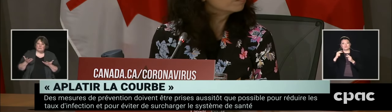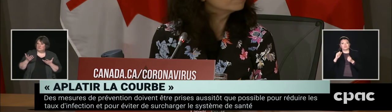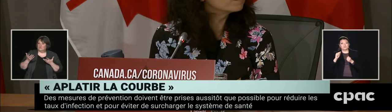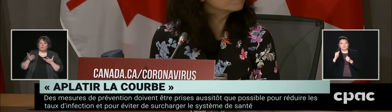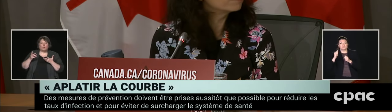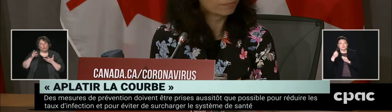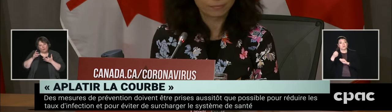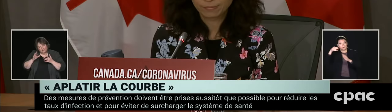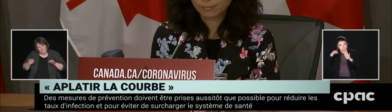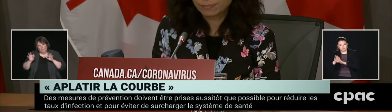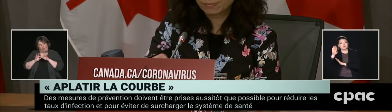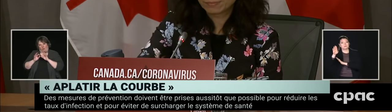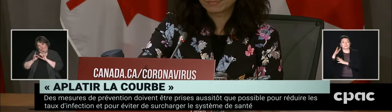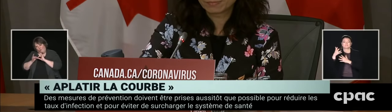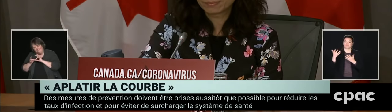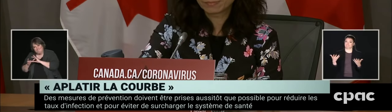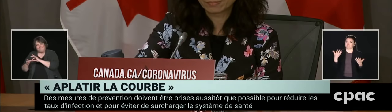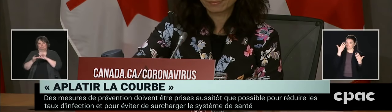coordination.